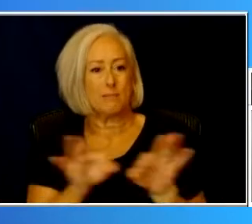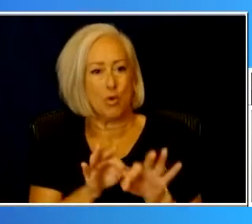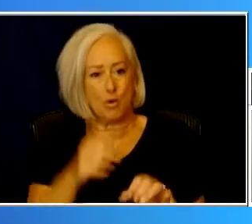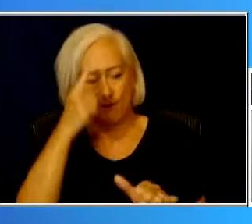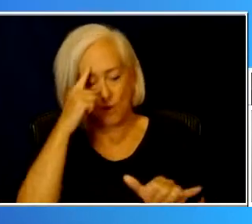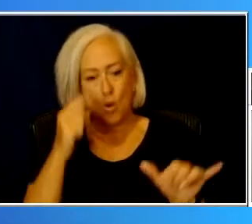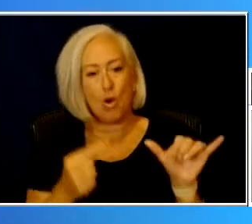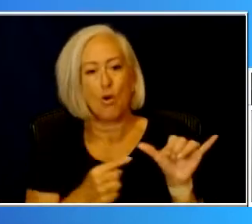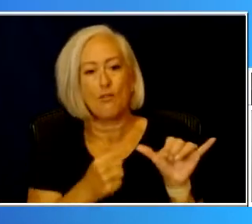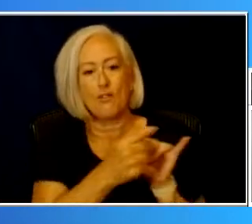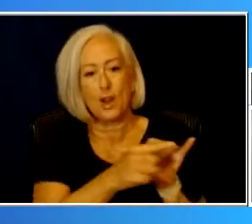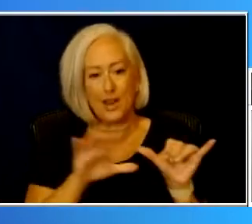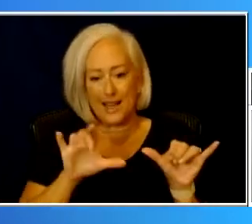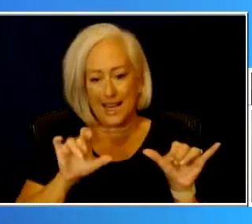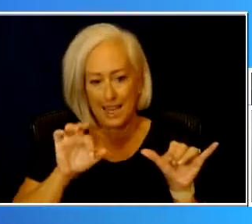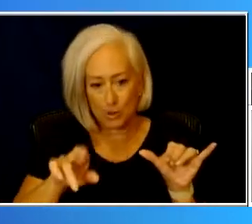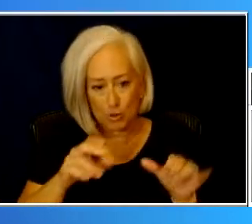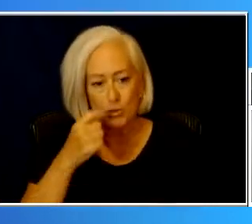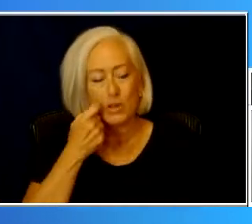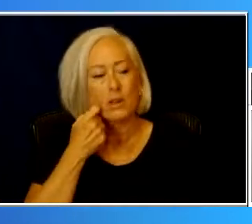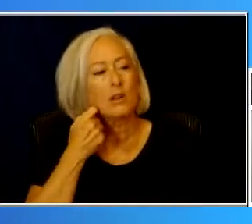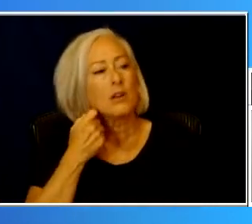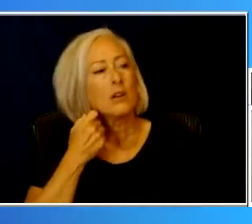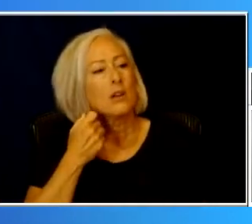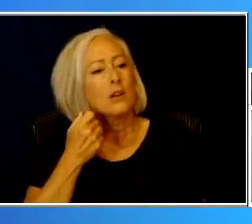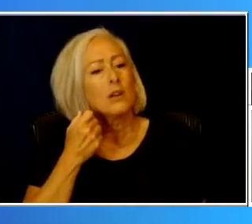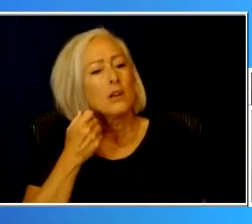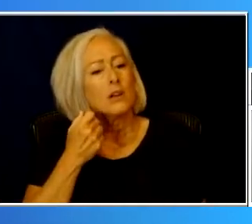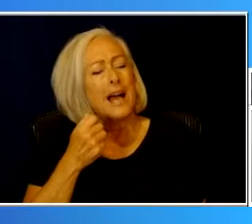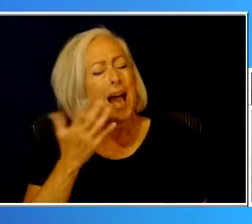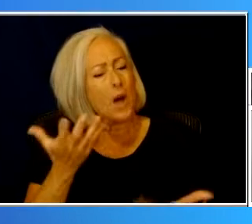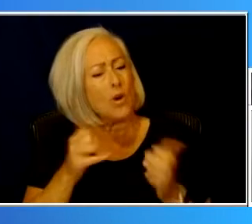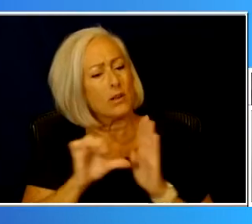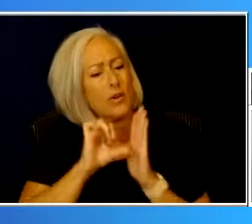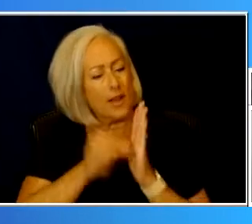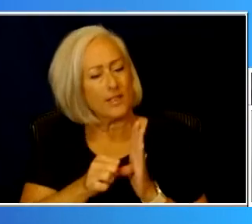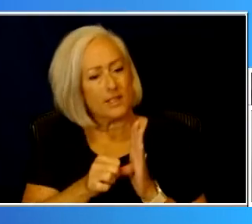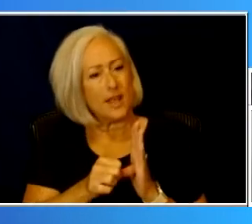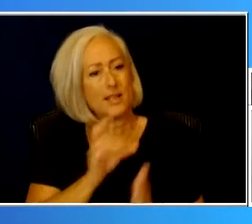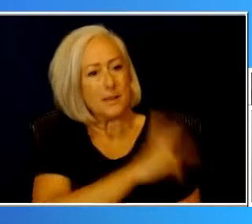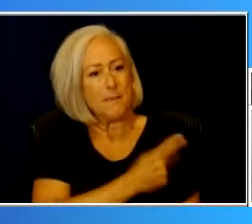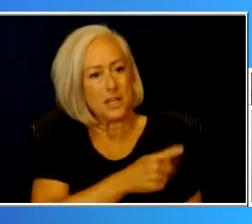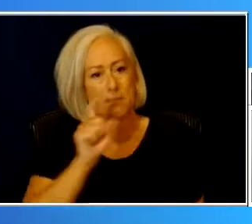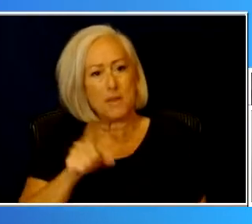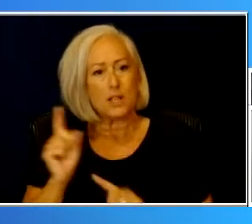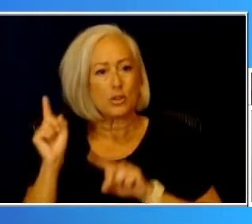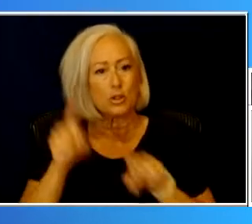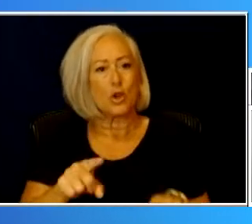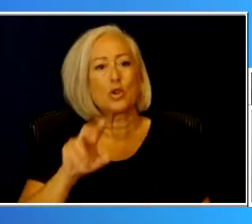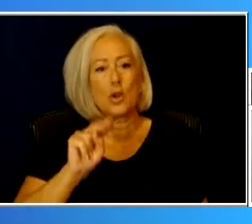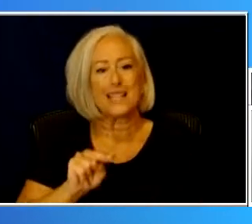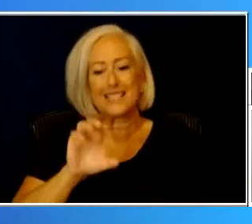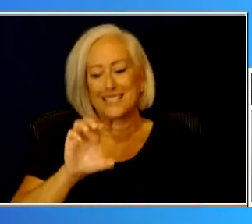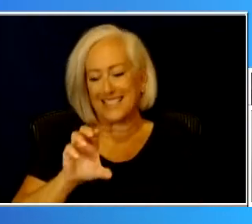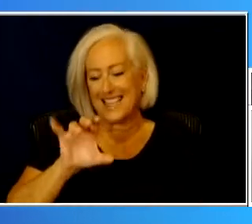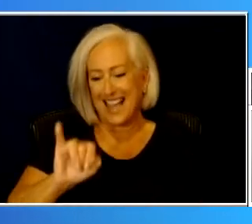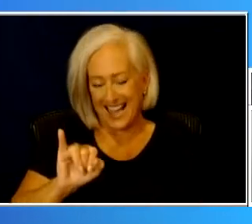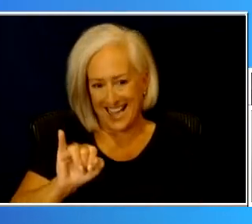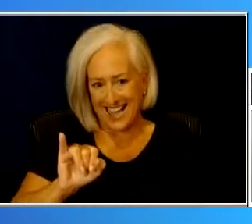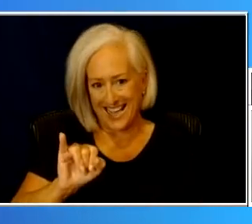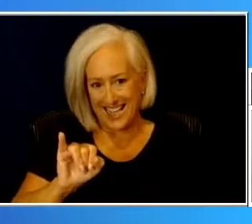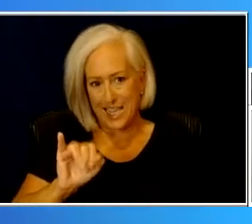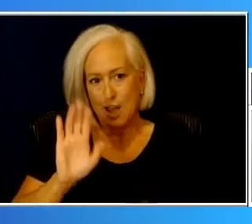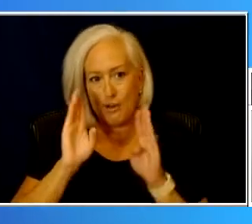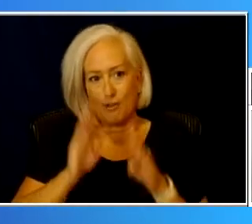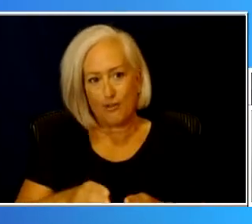also want to point out that it is critical that patients go to an NCI designated cancer center for their care. I can't